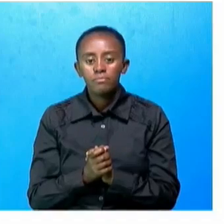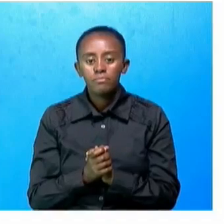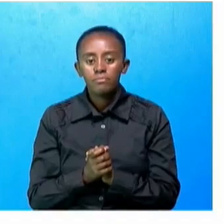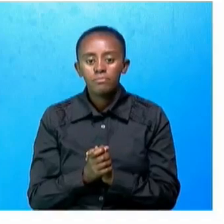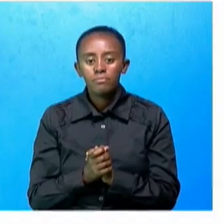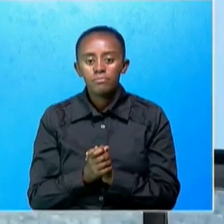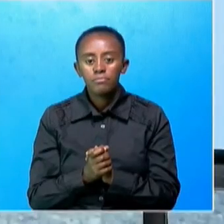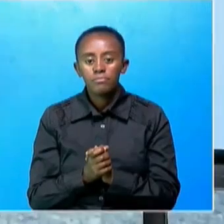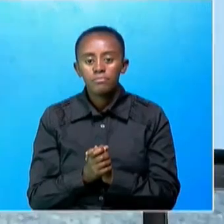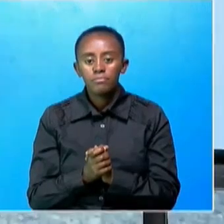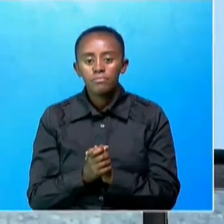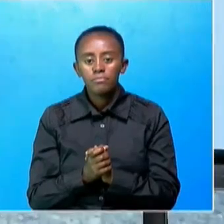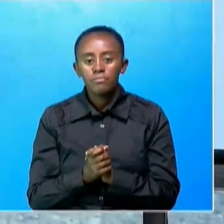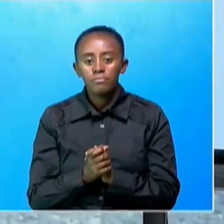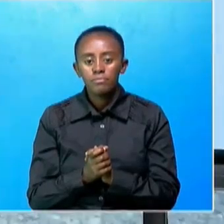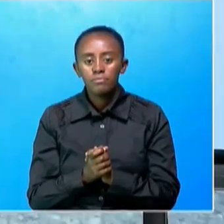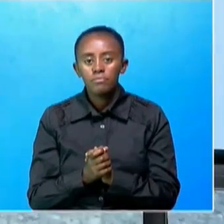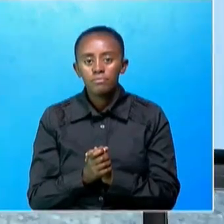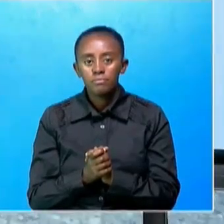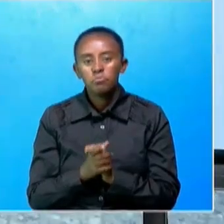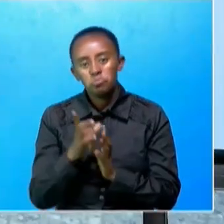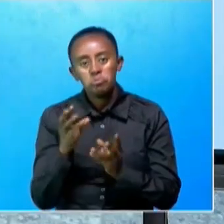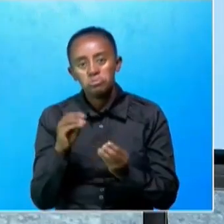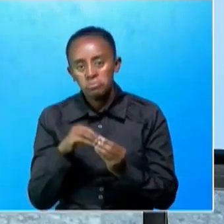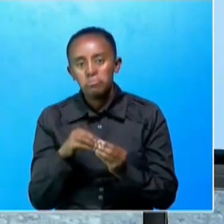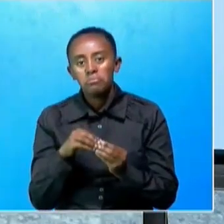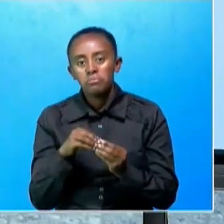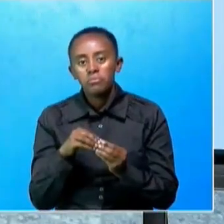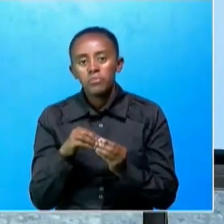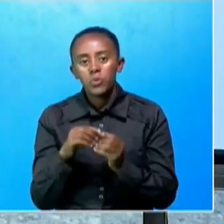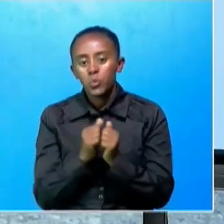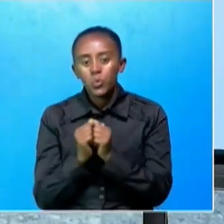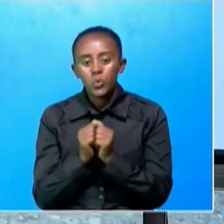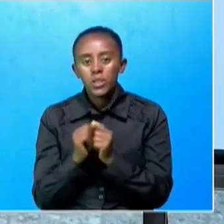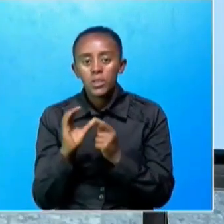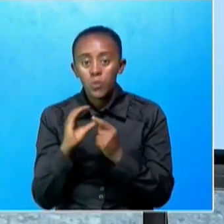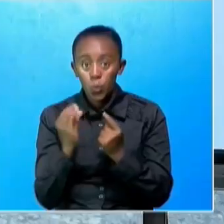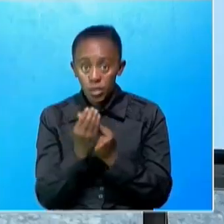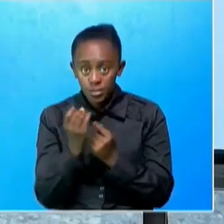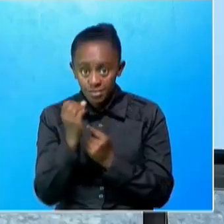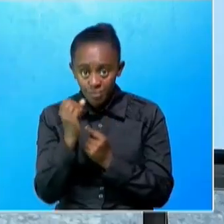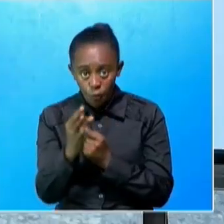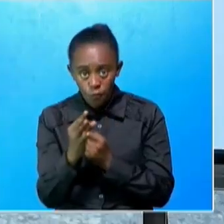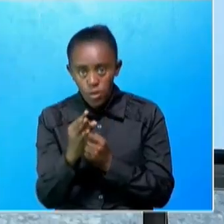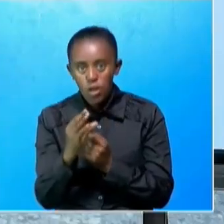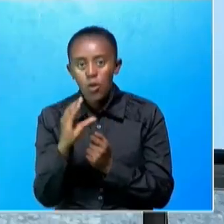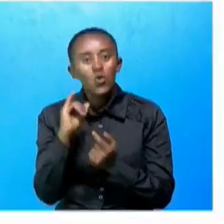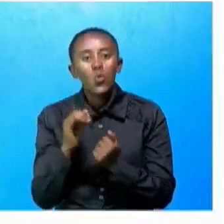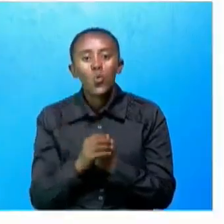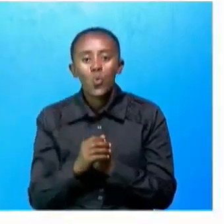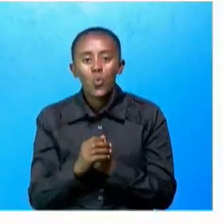Okay? I would like to add some other examples with context of